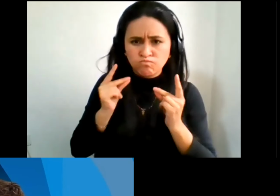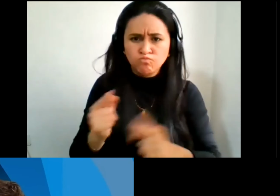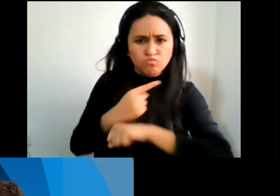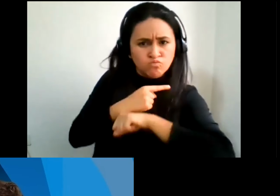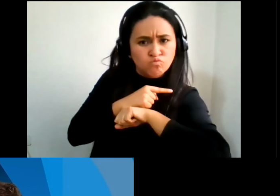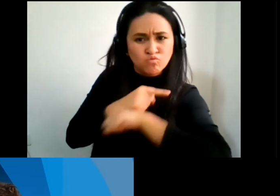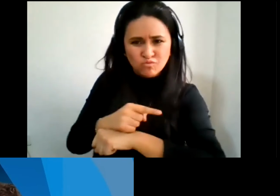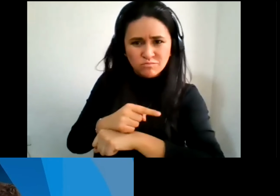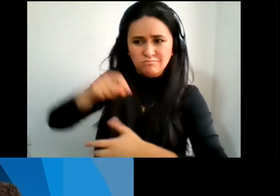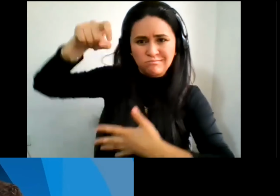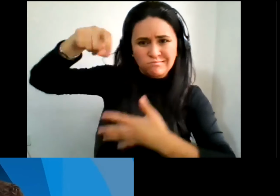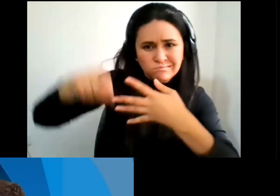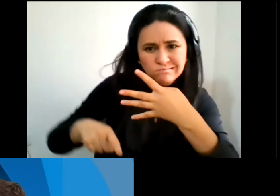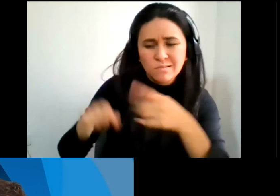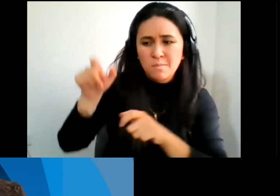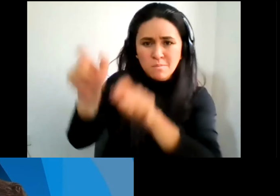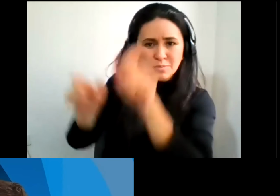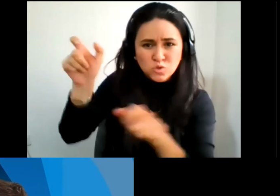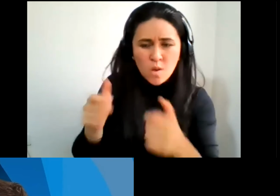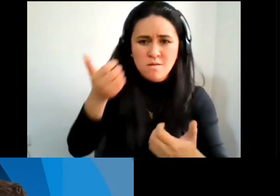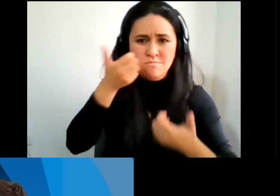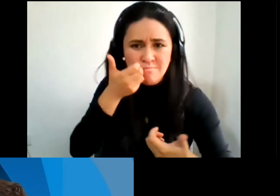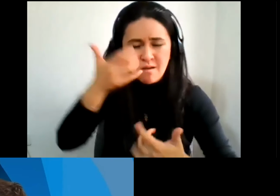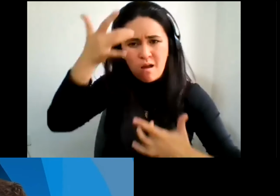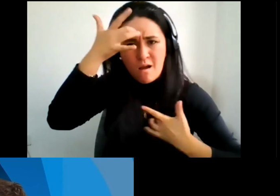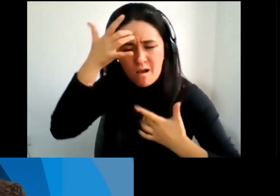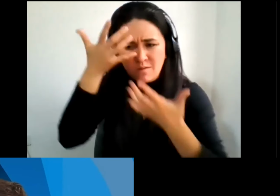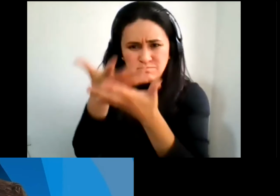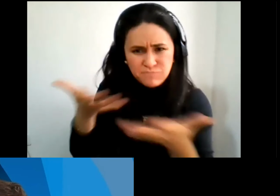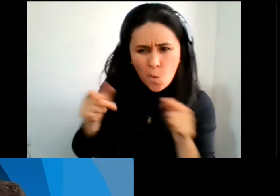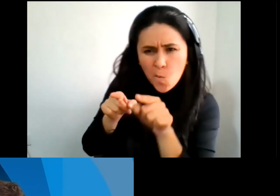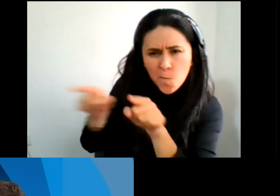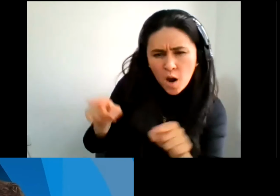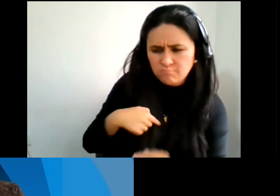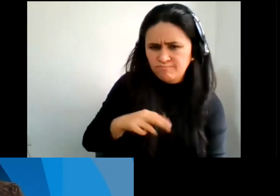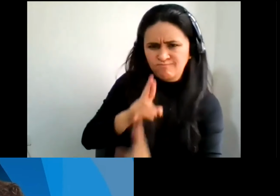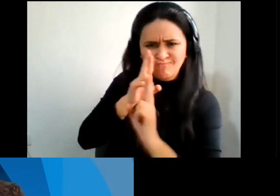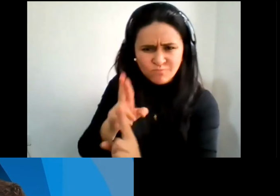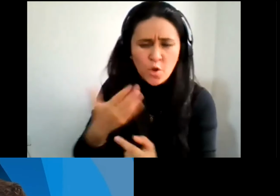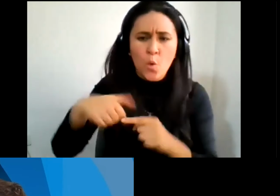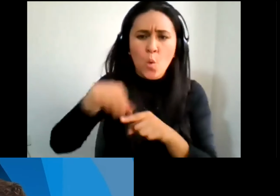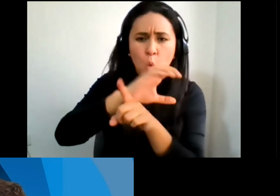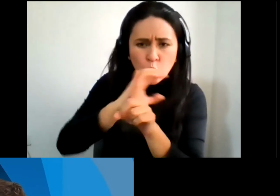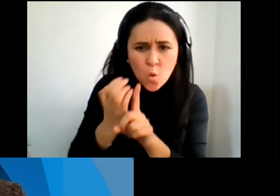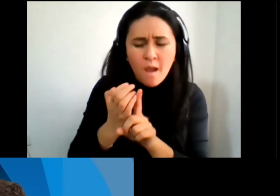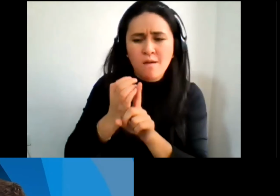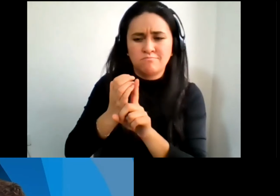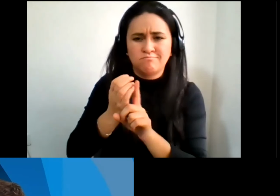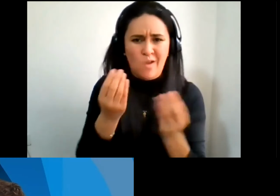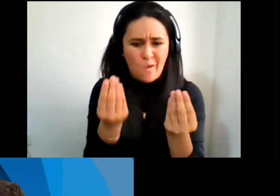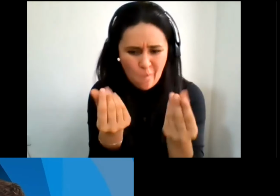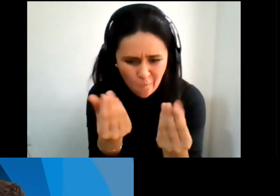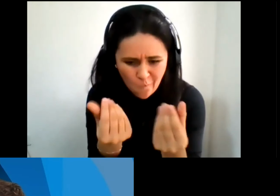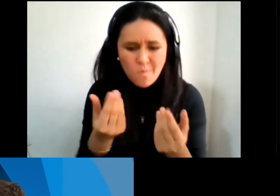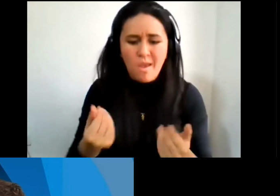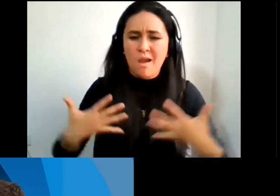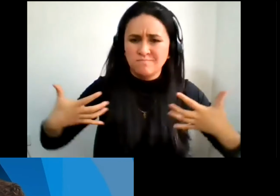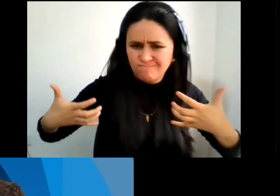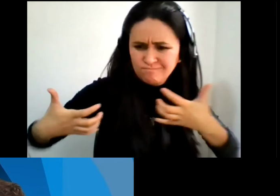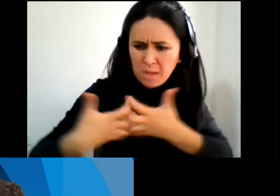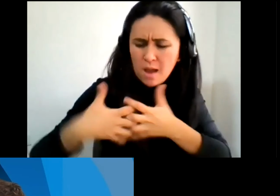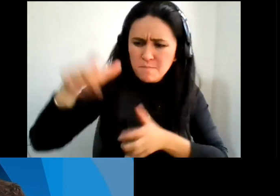needs. A las expectativas and the expectations or cultural, social, and economic conditions